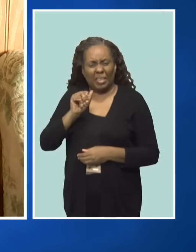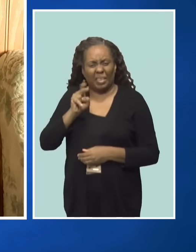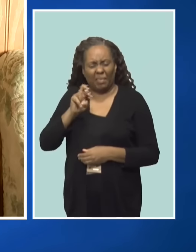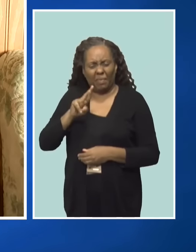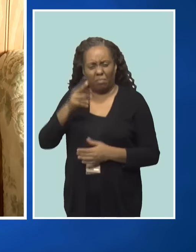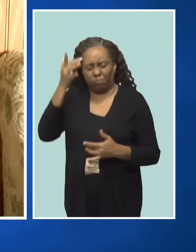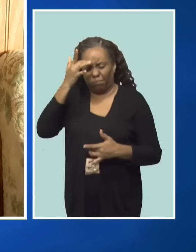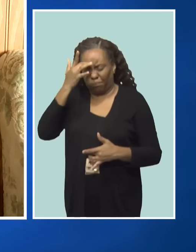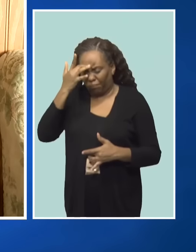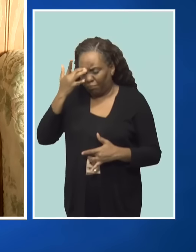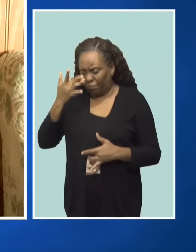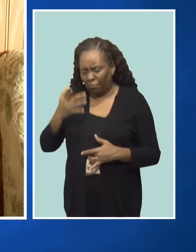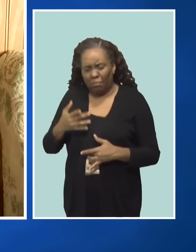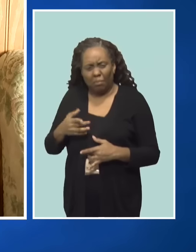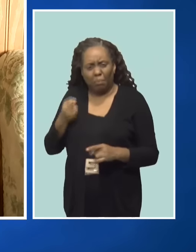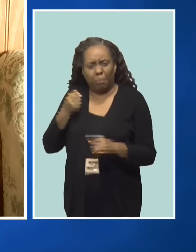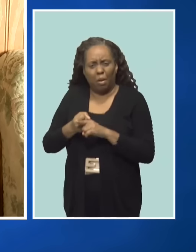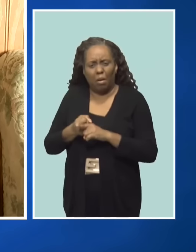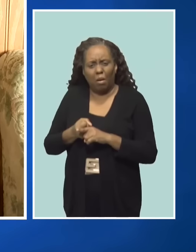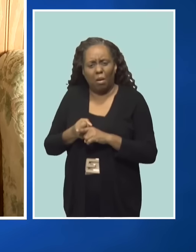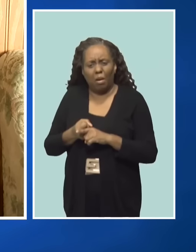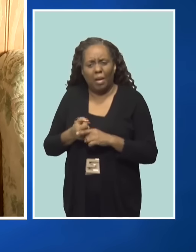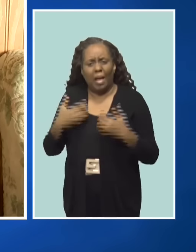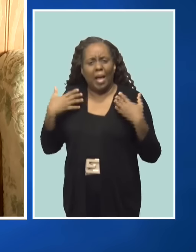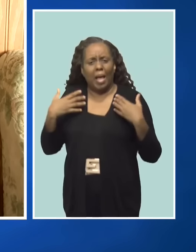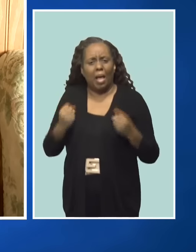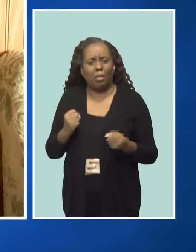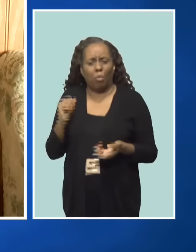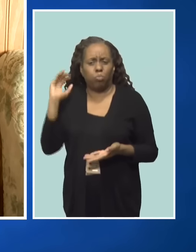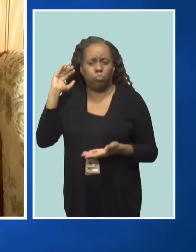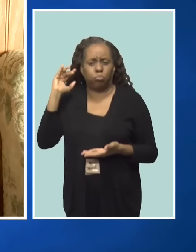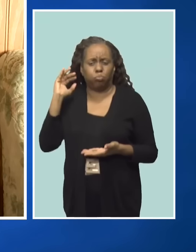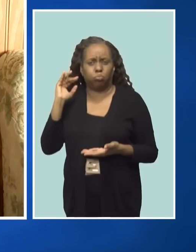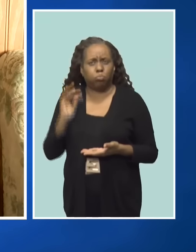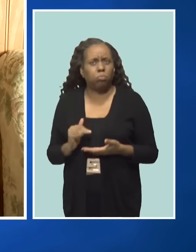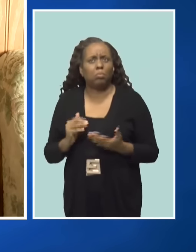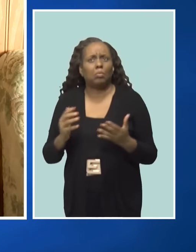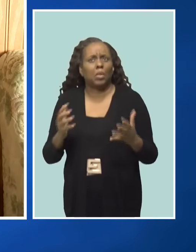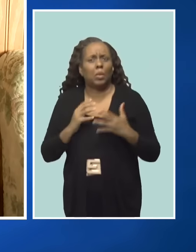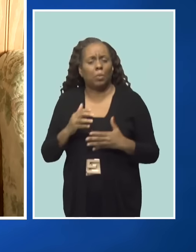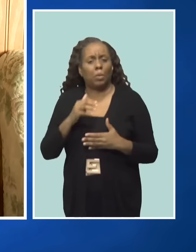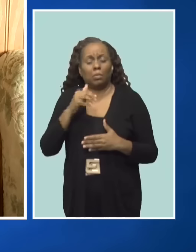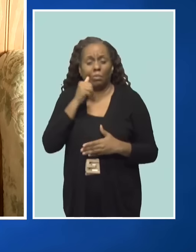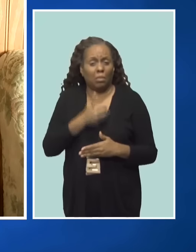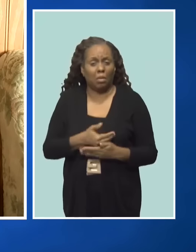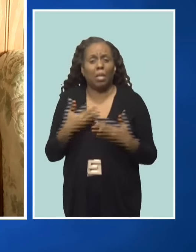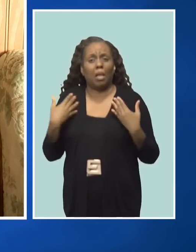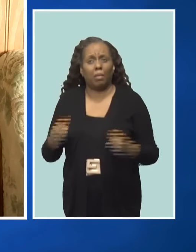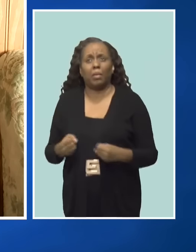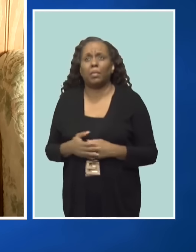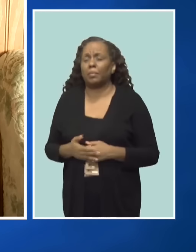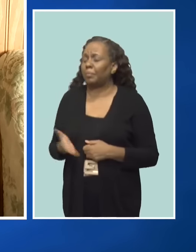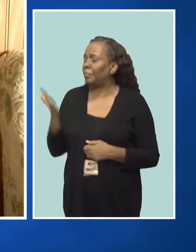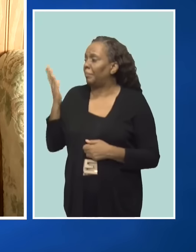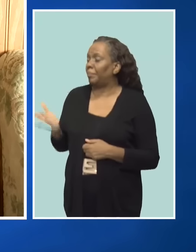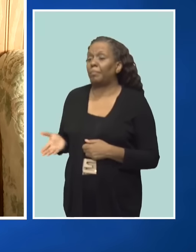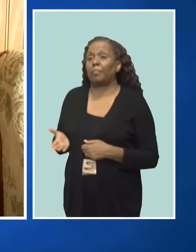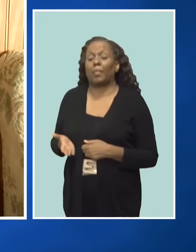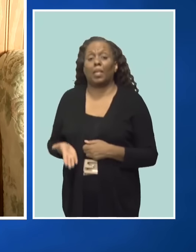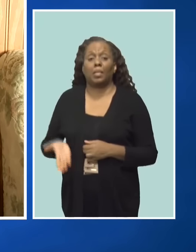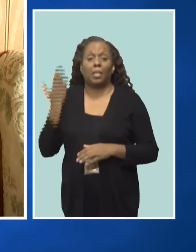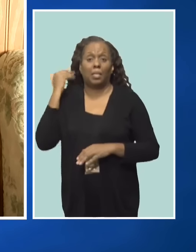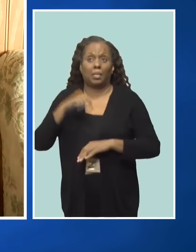hopeful Amaya, who has spent most of her life thus far being sick, gets help. It's right now her, last time she went into the